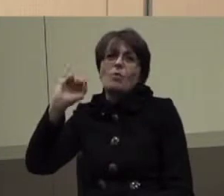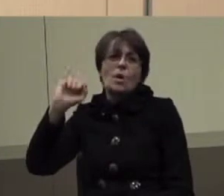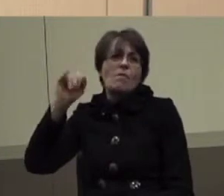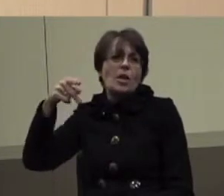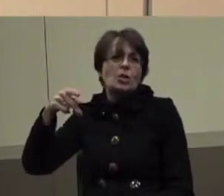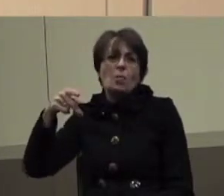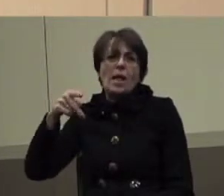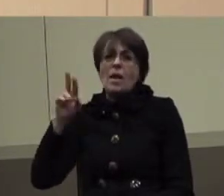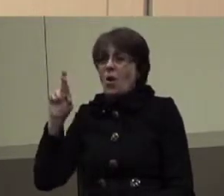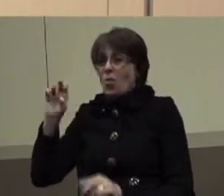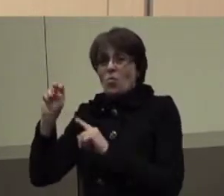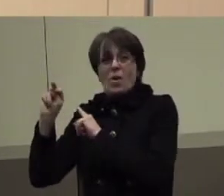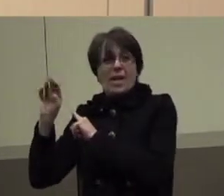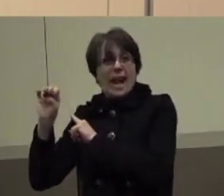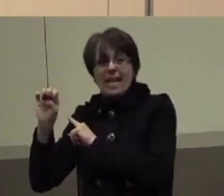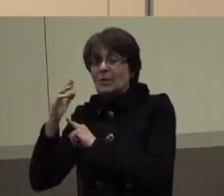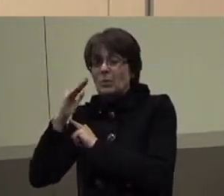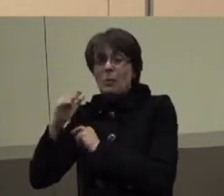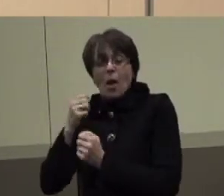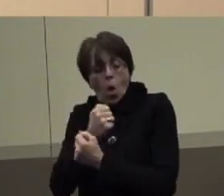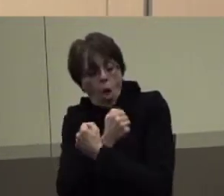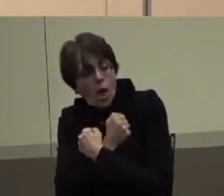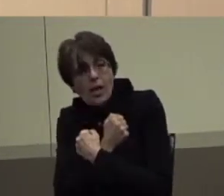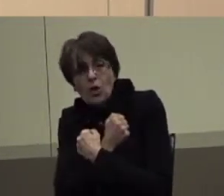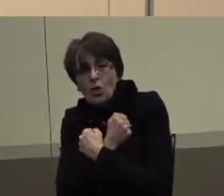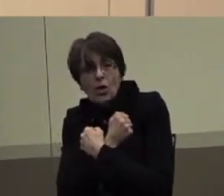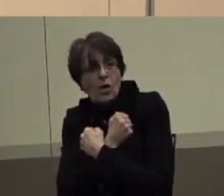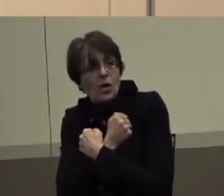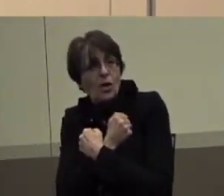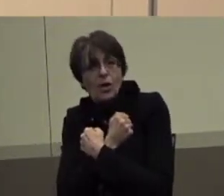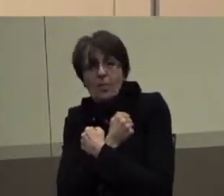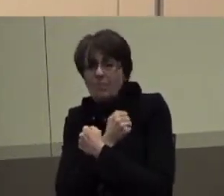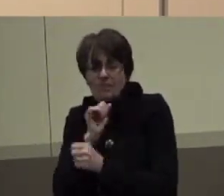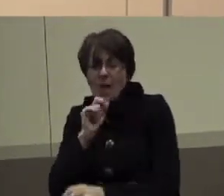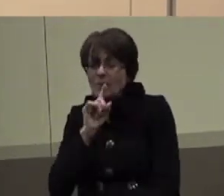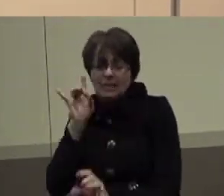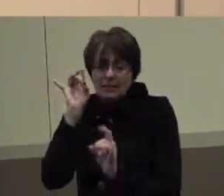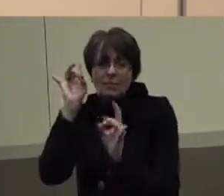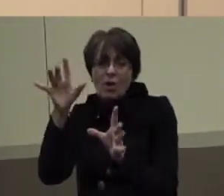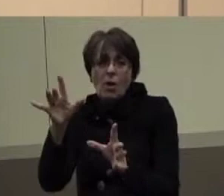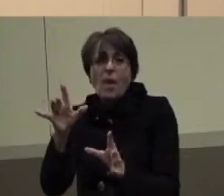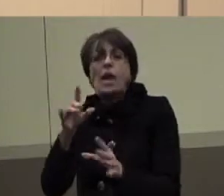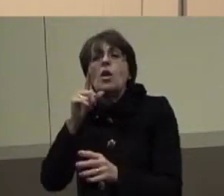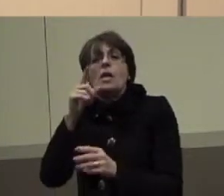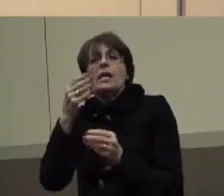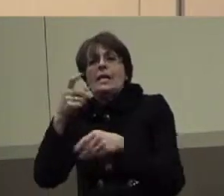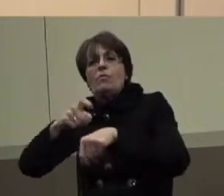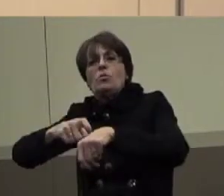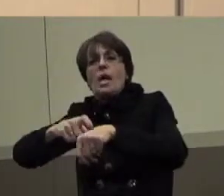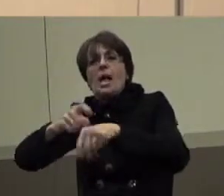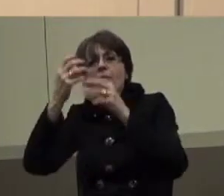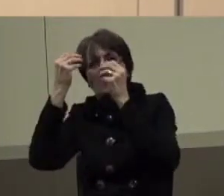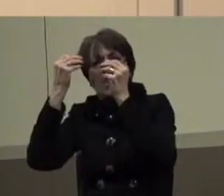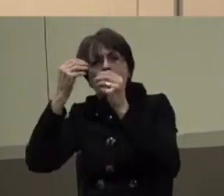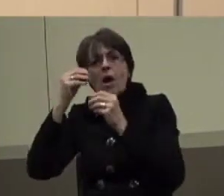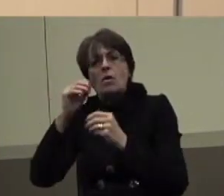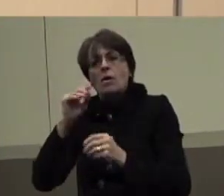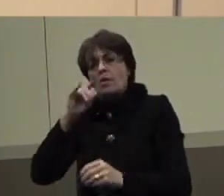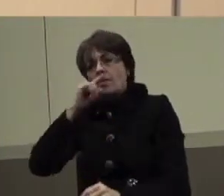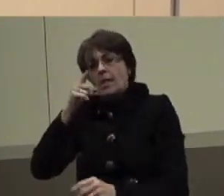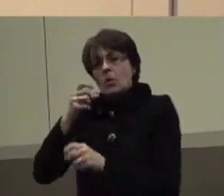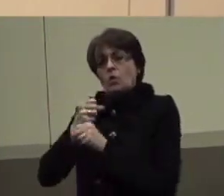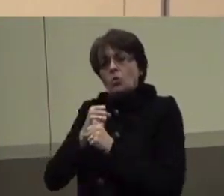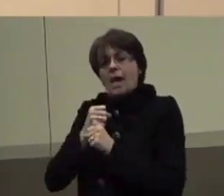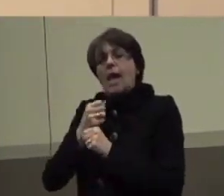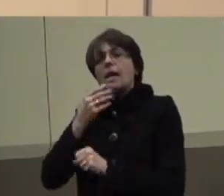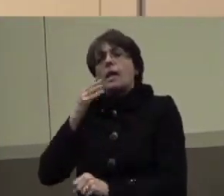plan. Renee's was bad. Holding her in a basket hold, very bad. So I'll give you some time to think about the kid that you got,